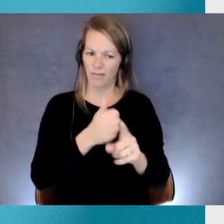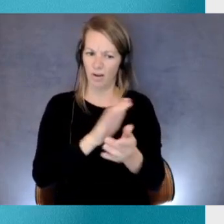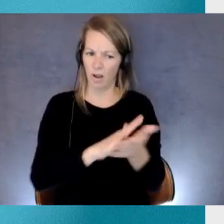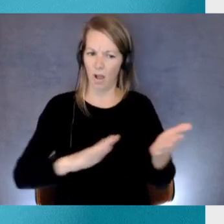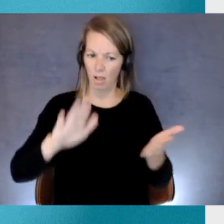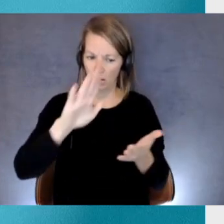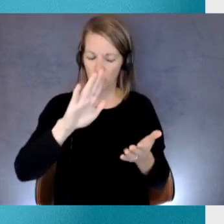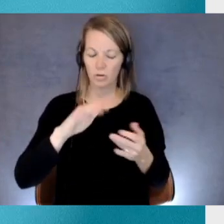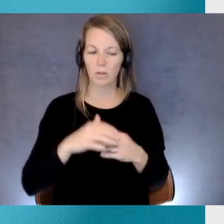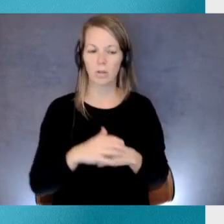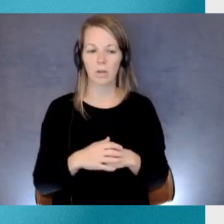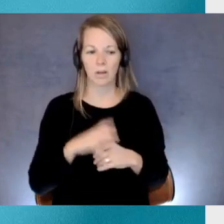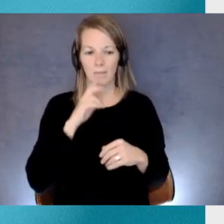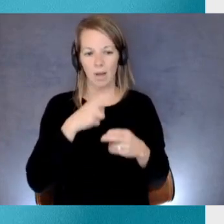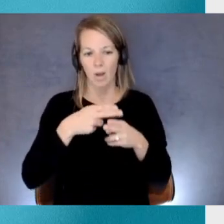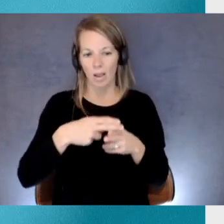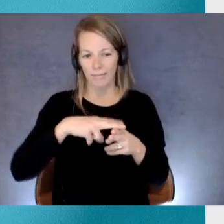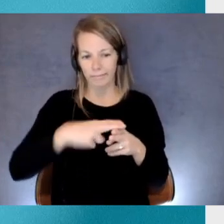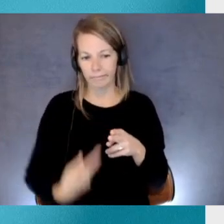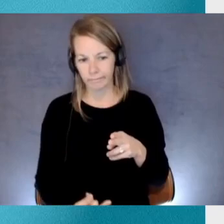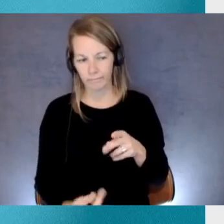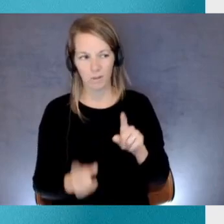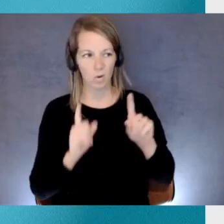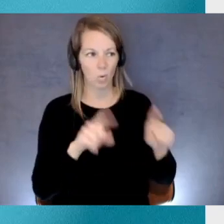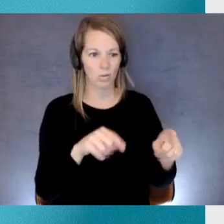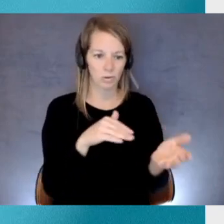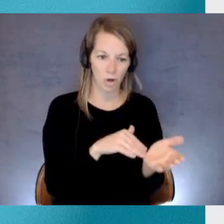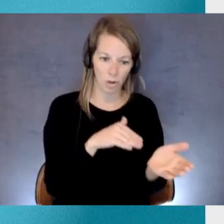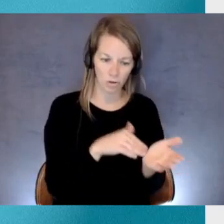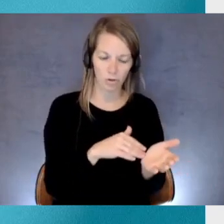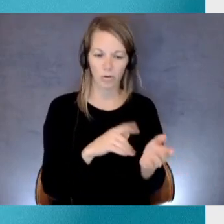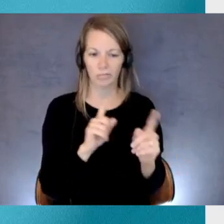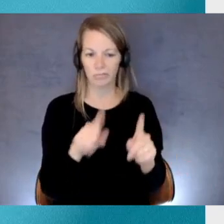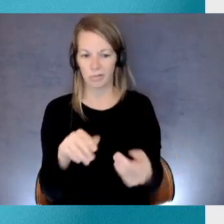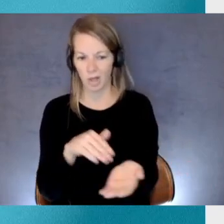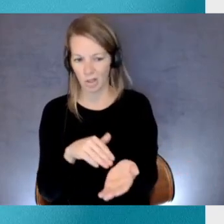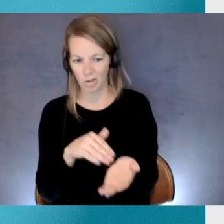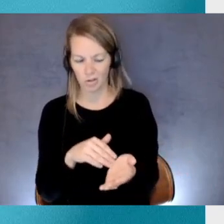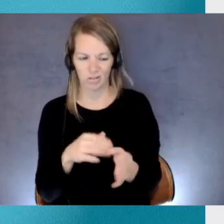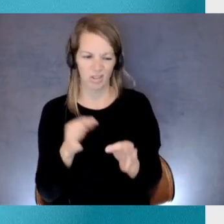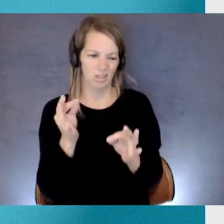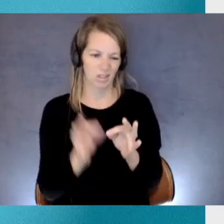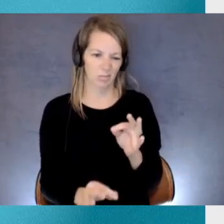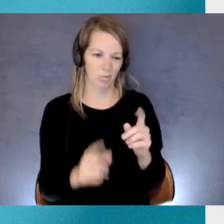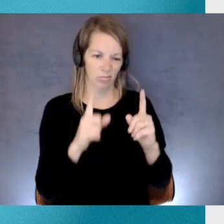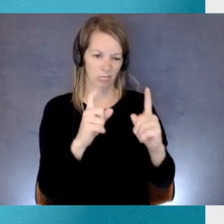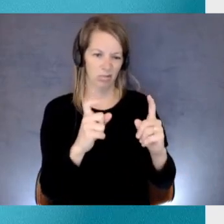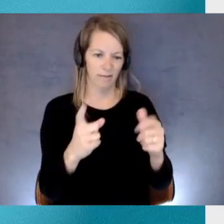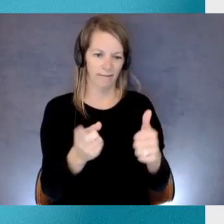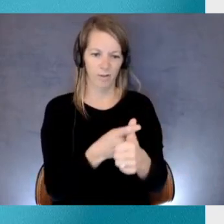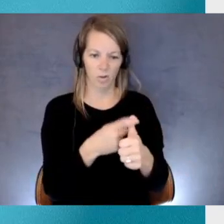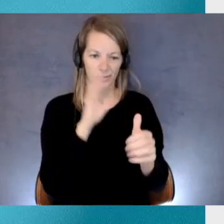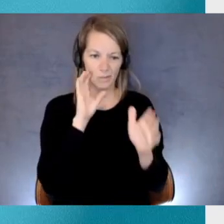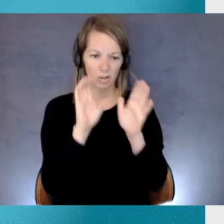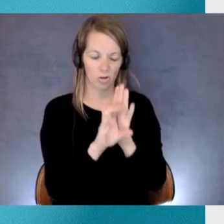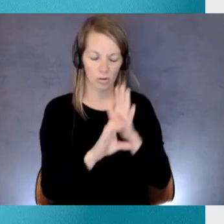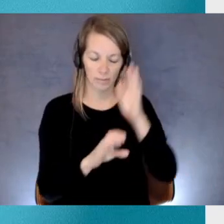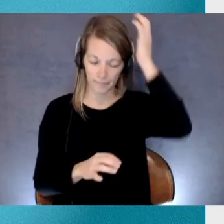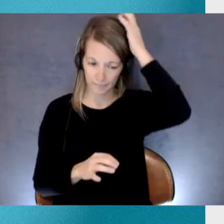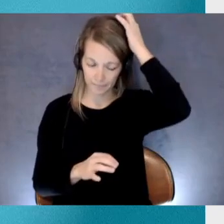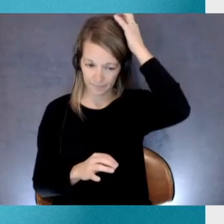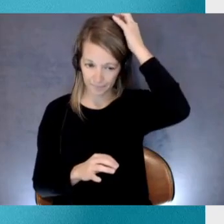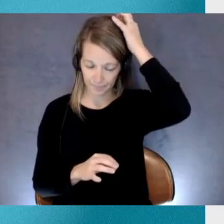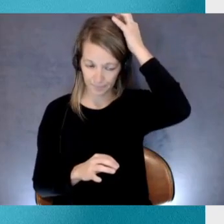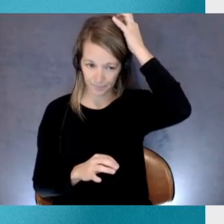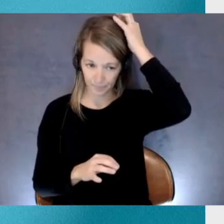rather, losing weight, going to see doctor after doctor. This is just a simple snapshot of the first panels. And in the course of this, she comes to